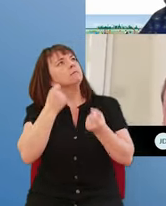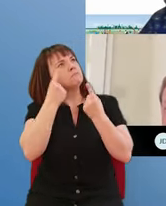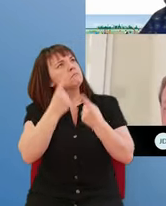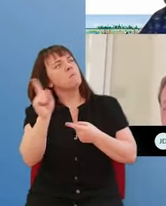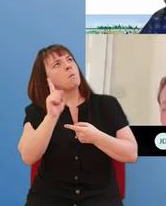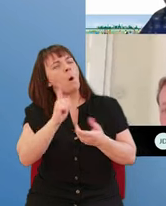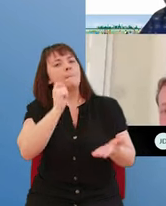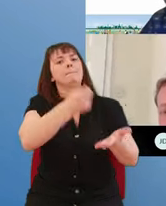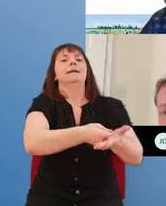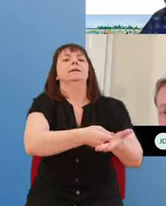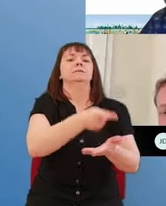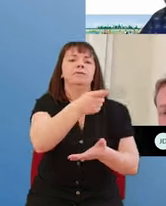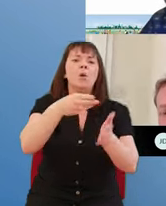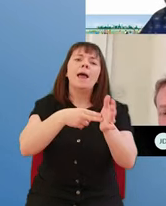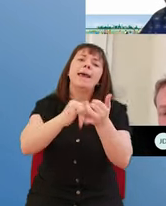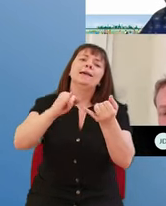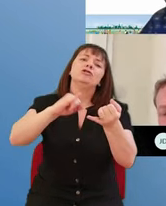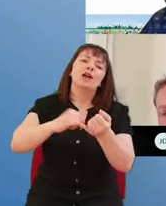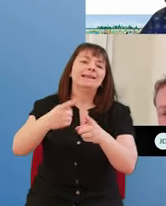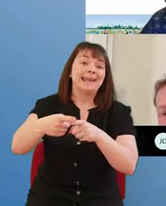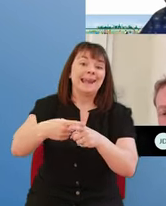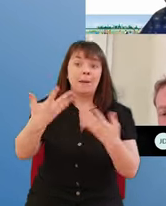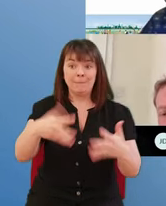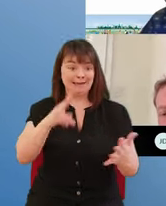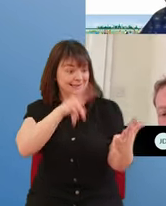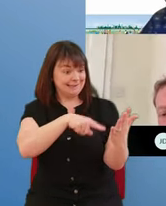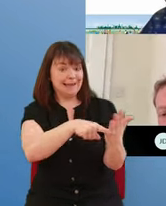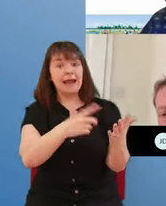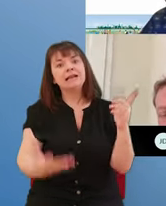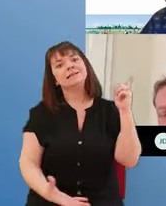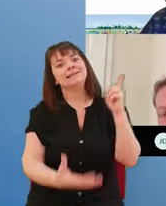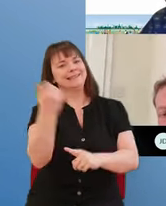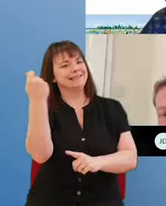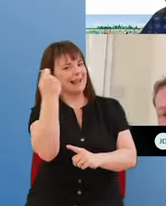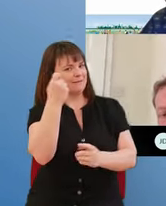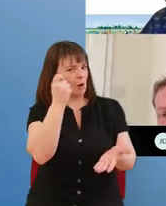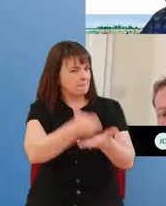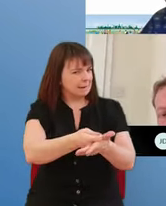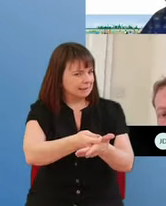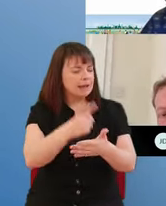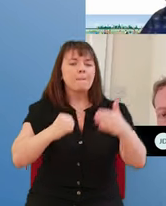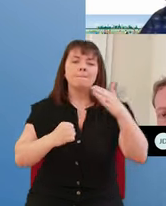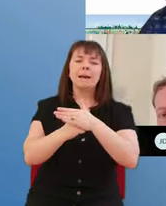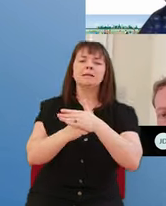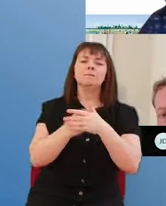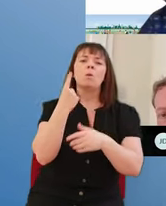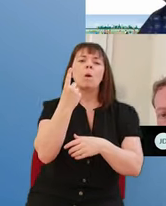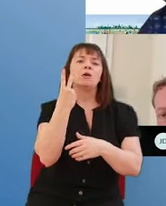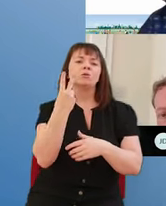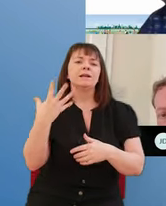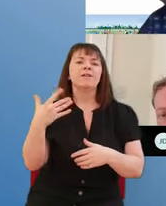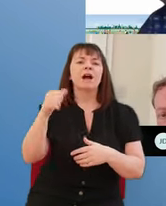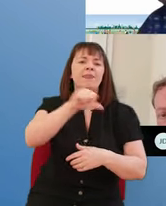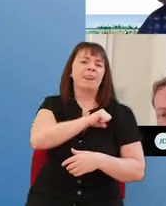were awarded that full £125,000 to help restore diabetes care. So we're very pleased to receive